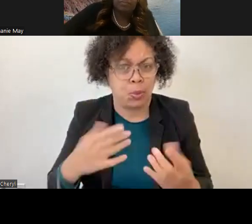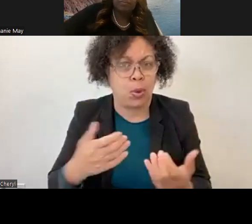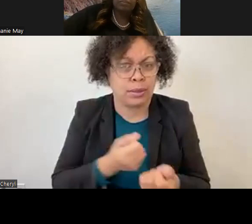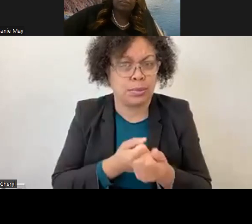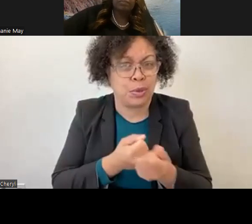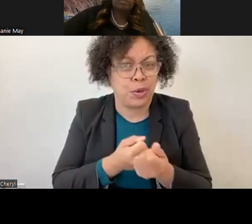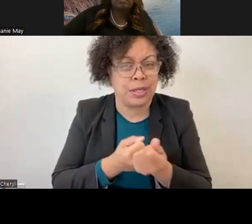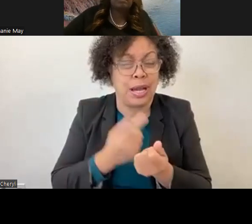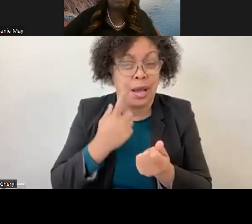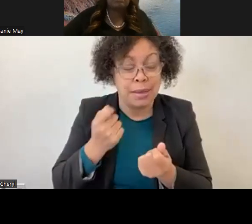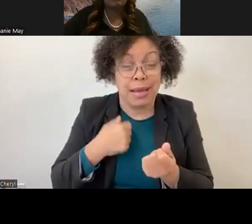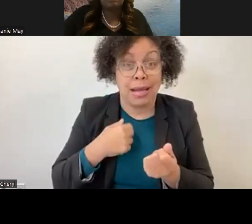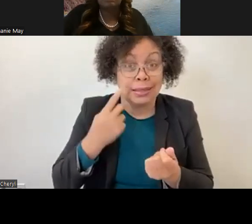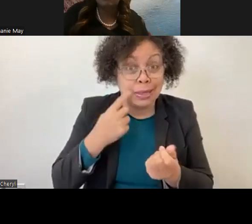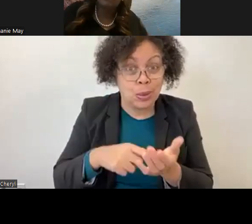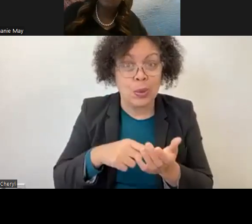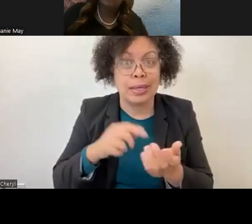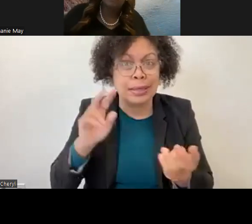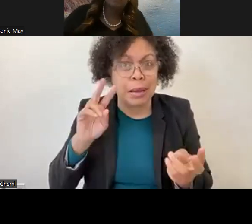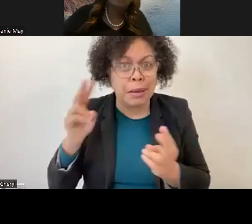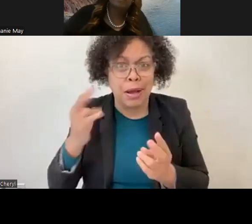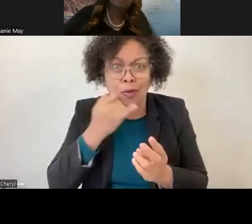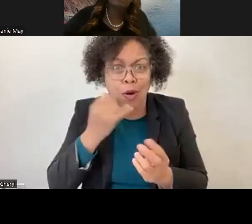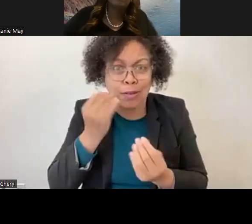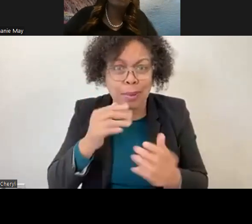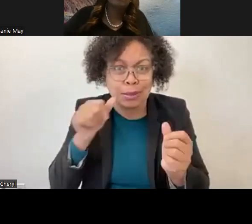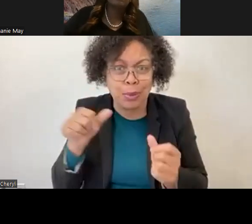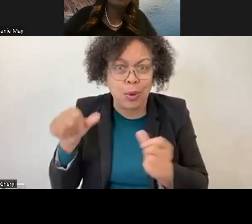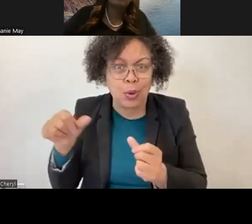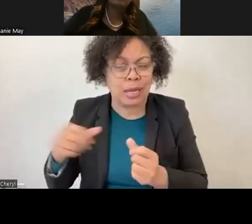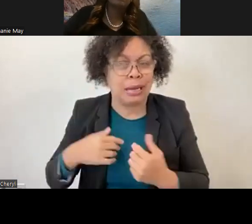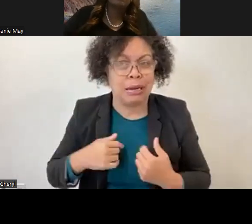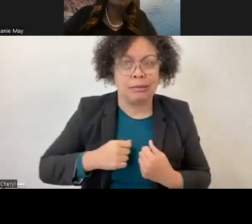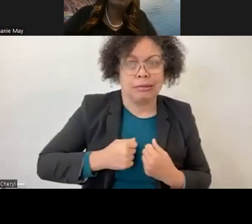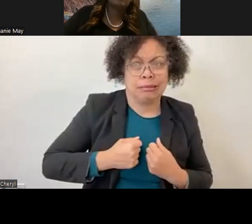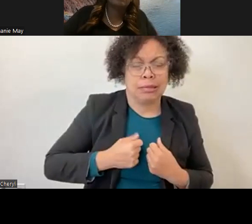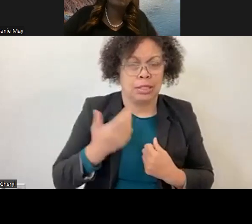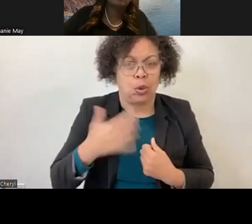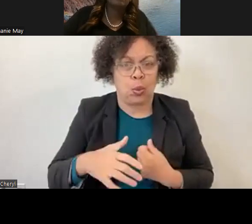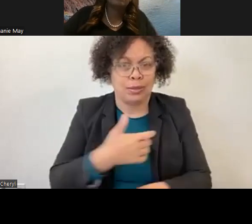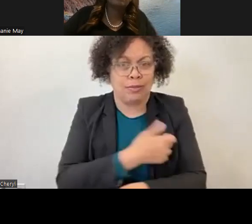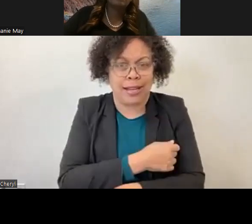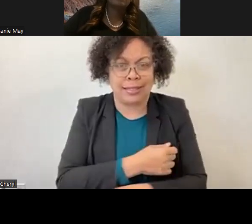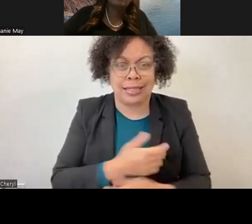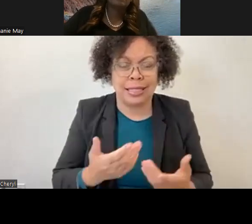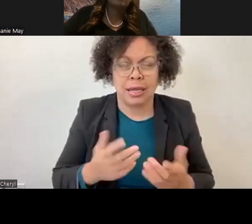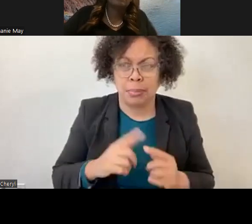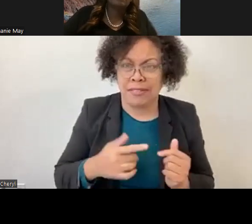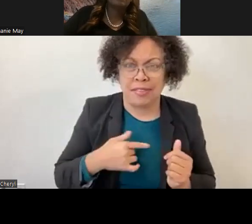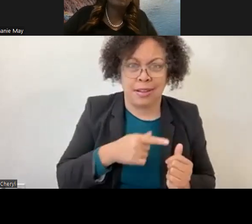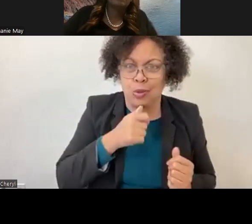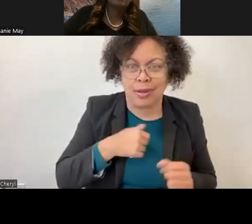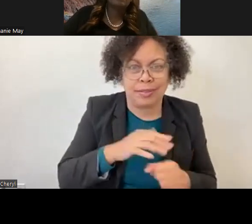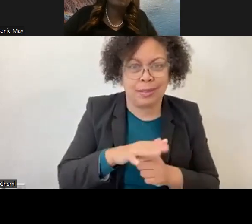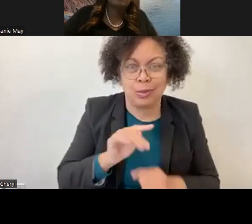kind of misinformation and vaccine hesitancy every day, and they don't have a lot of tools. So they can be trained in a light version of